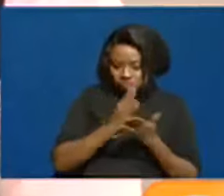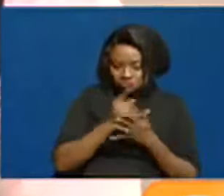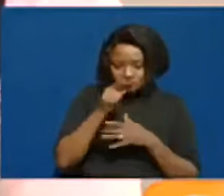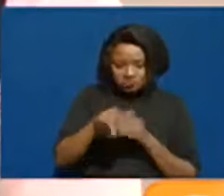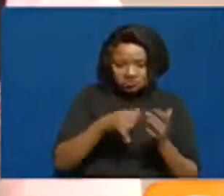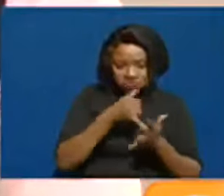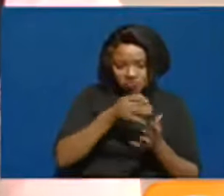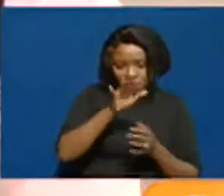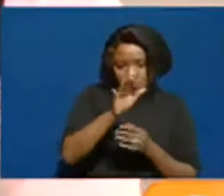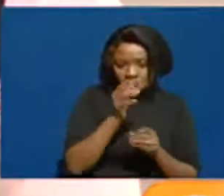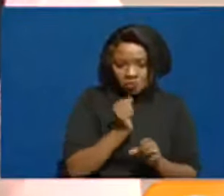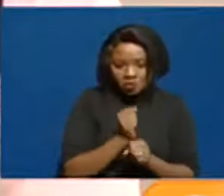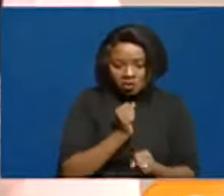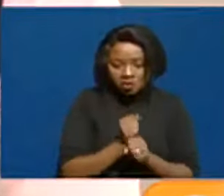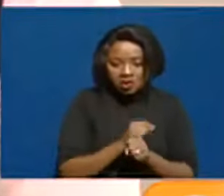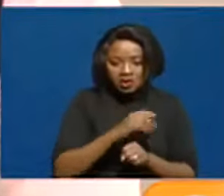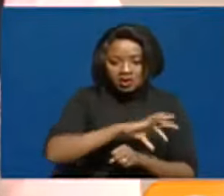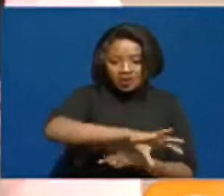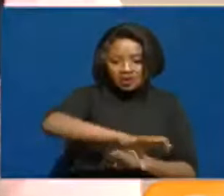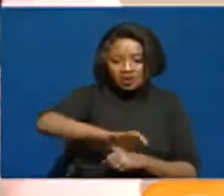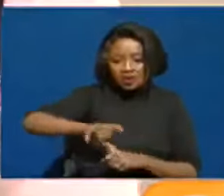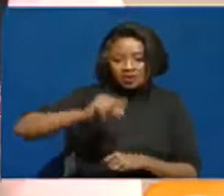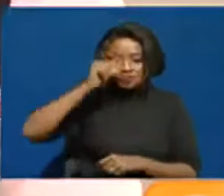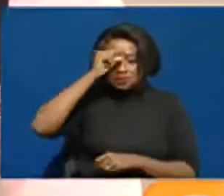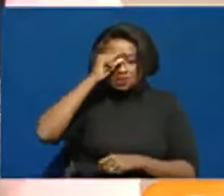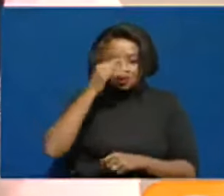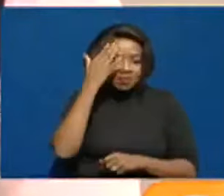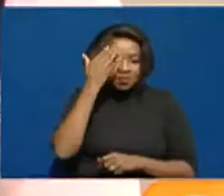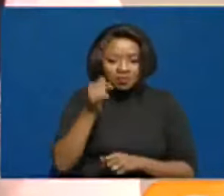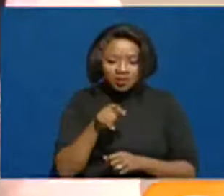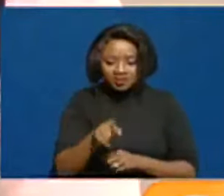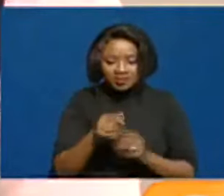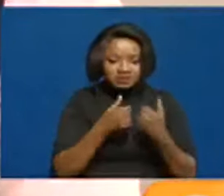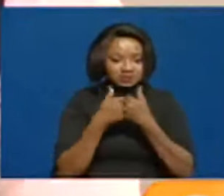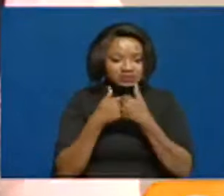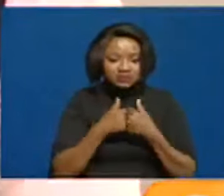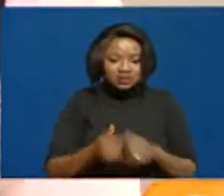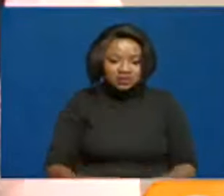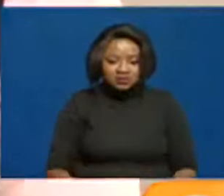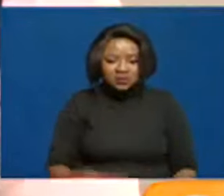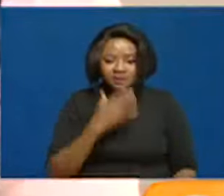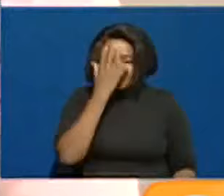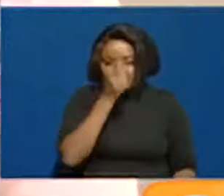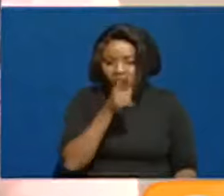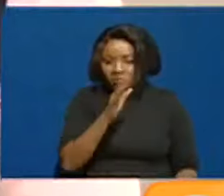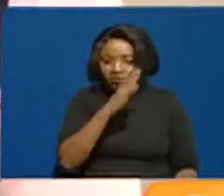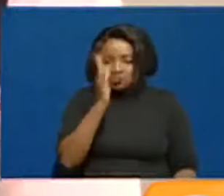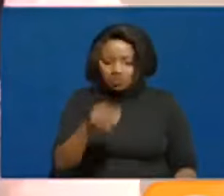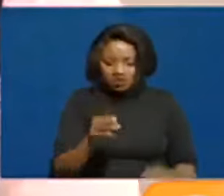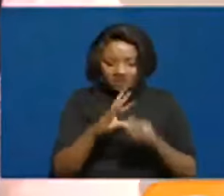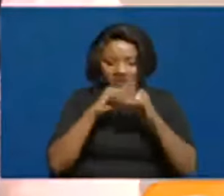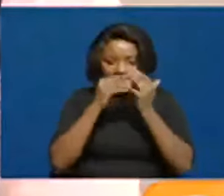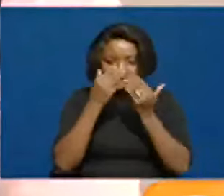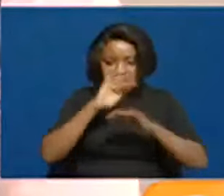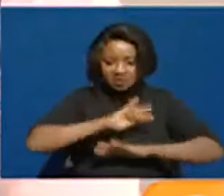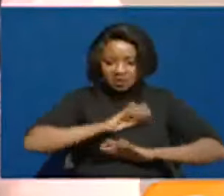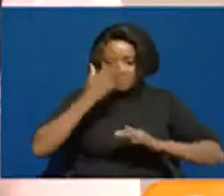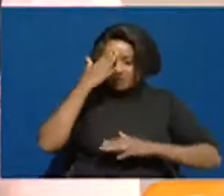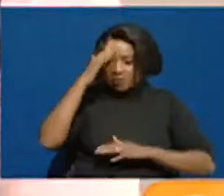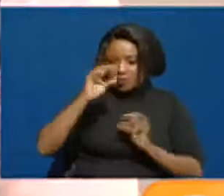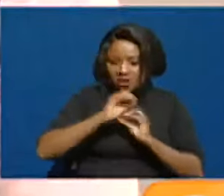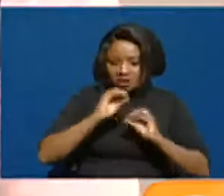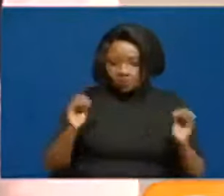your doorstep as the county government. Yes. Why is there a challenge there? How come you've not been able to create enough awareness? How come you've not been